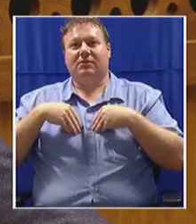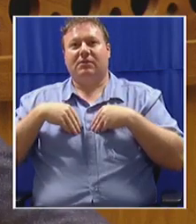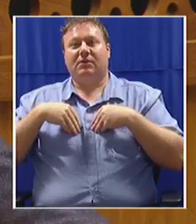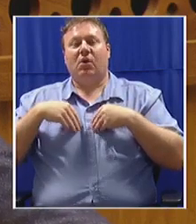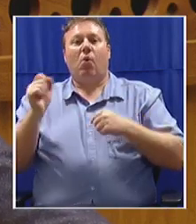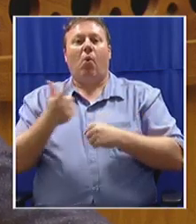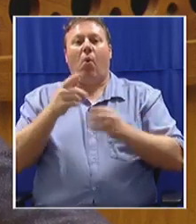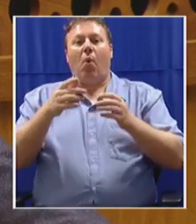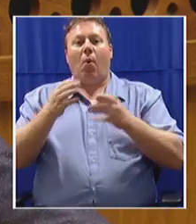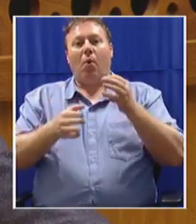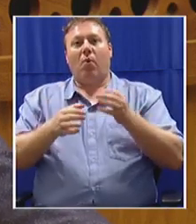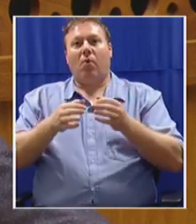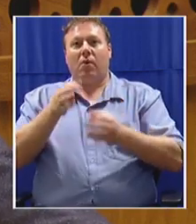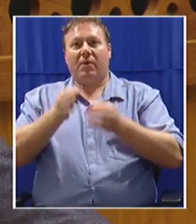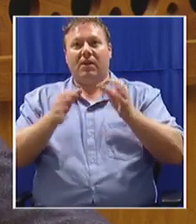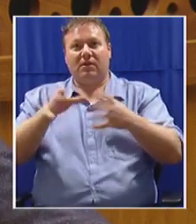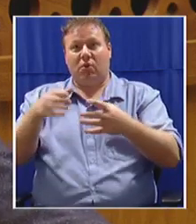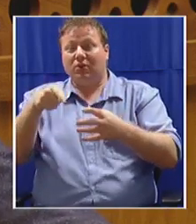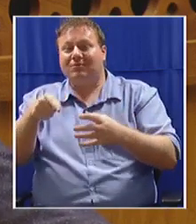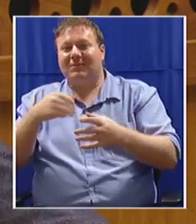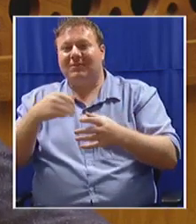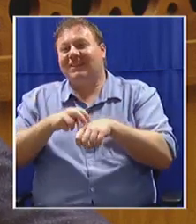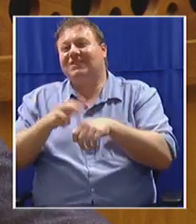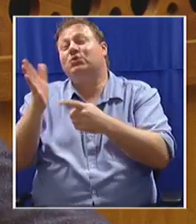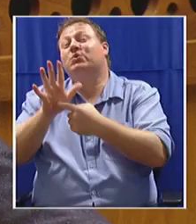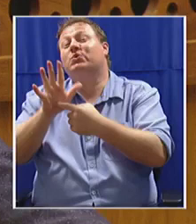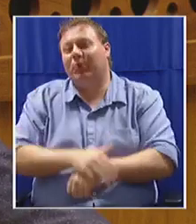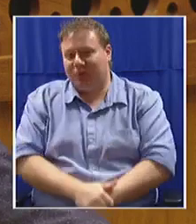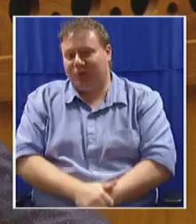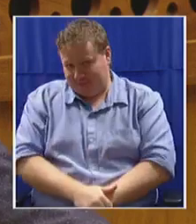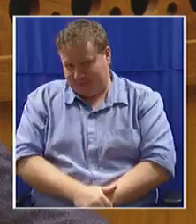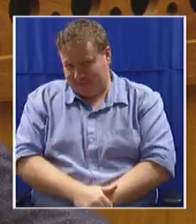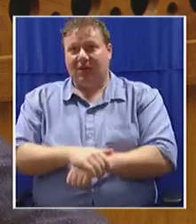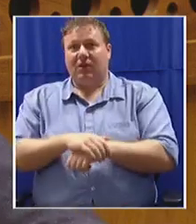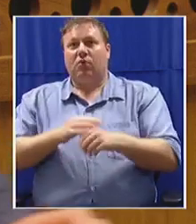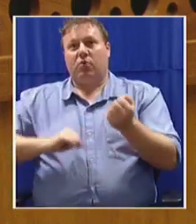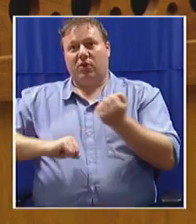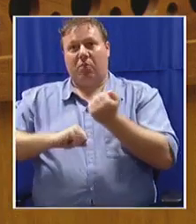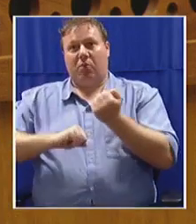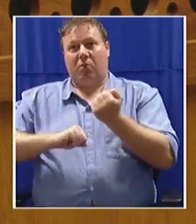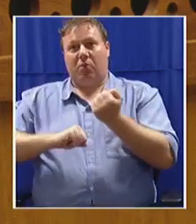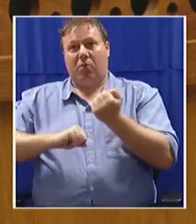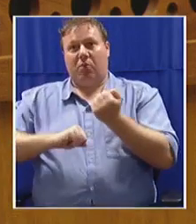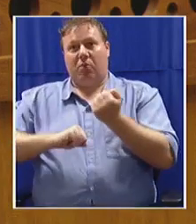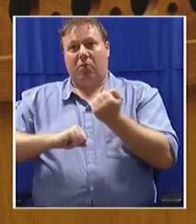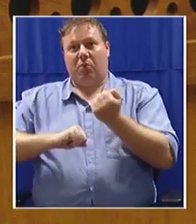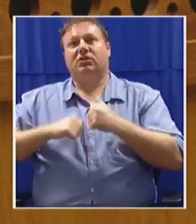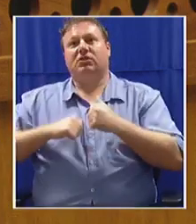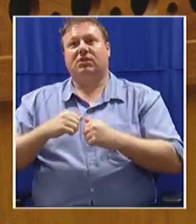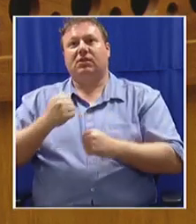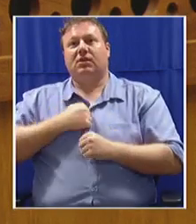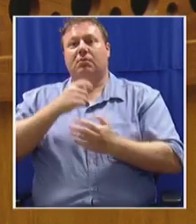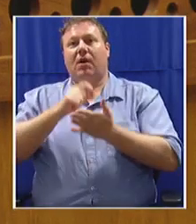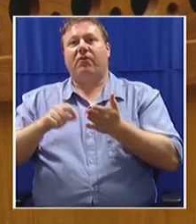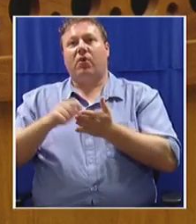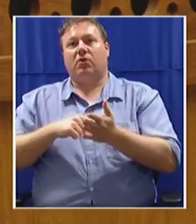receive funding for their campaigns need to disclose. And to this end, we support the action taken by My Vote Counts,